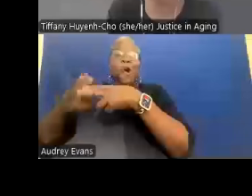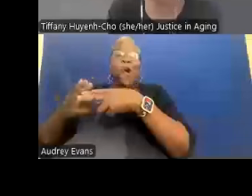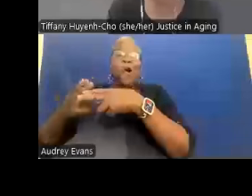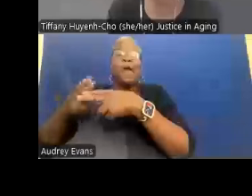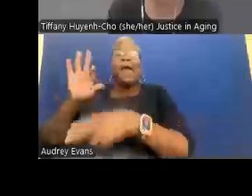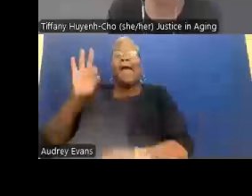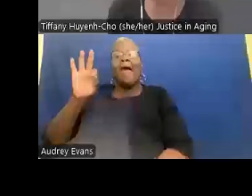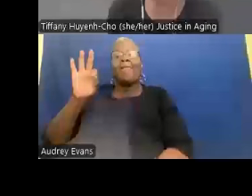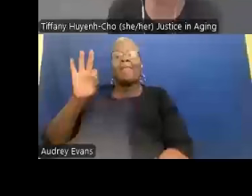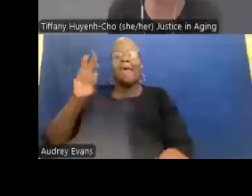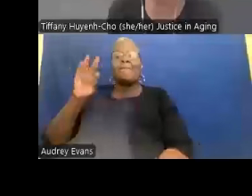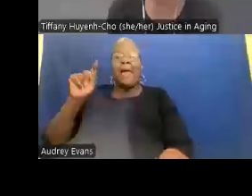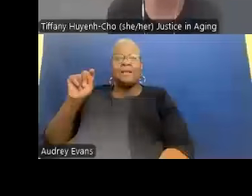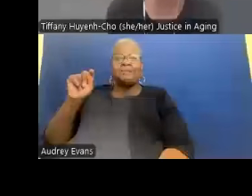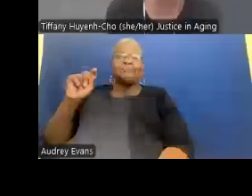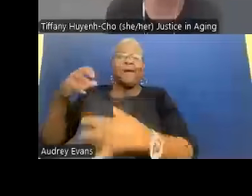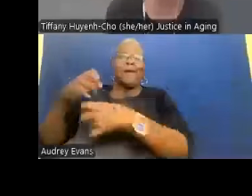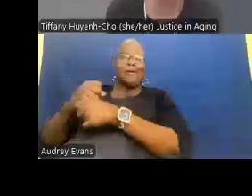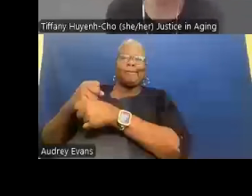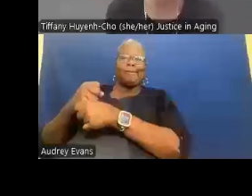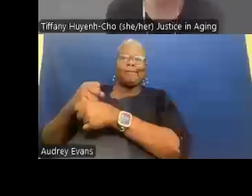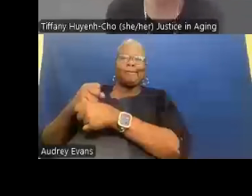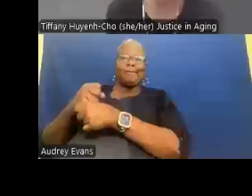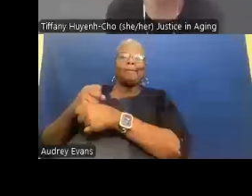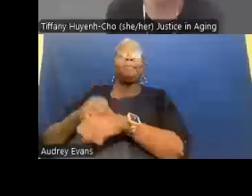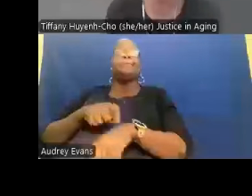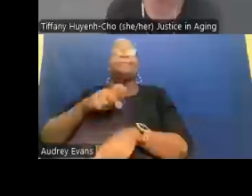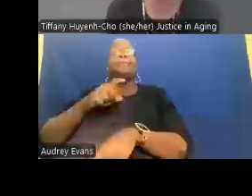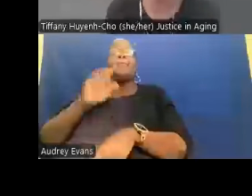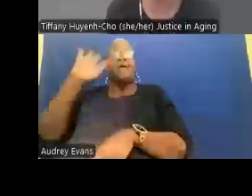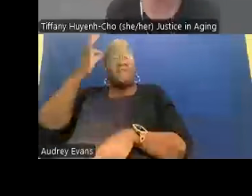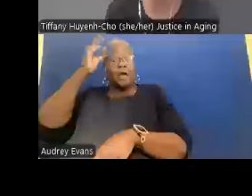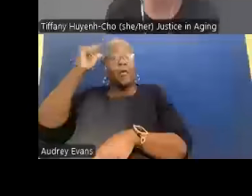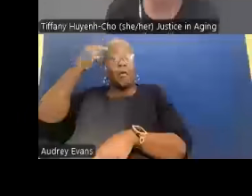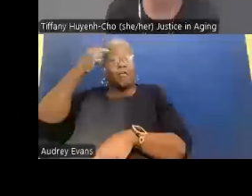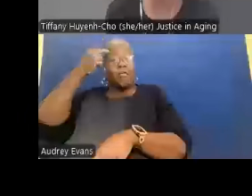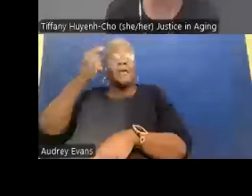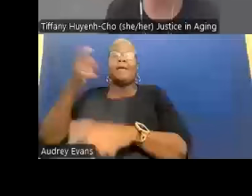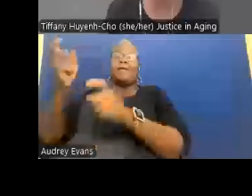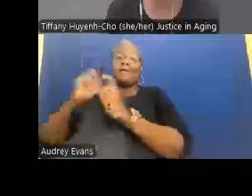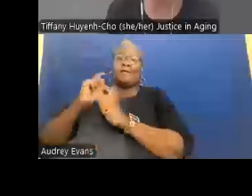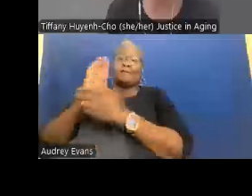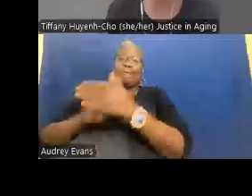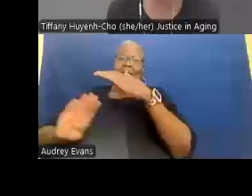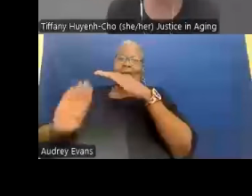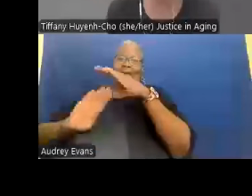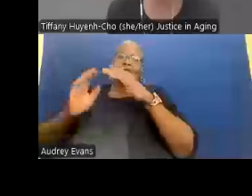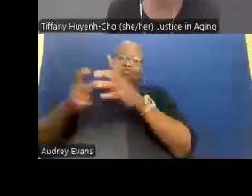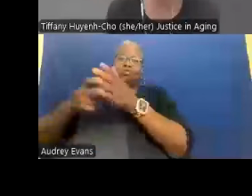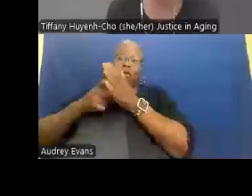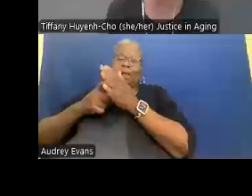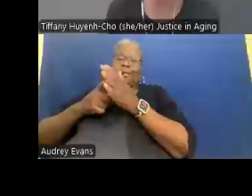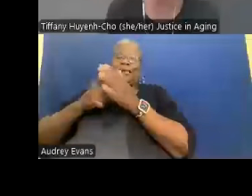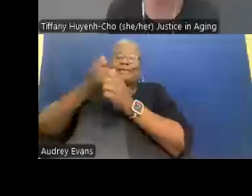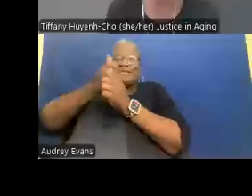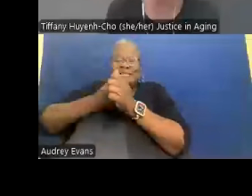FMAP as an acronym. So the federal government sets out the basic requirements that dictate how each